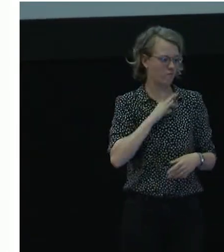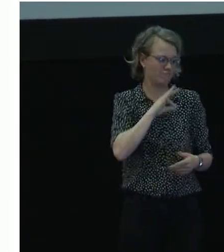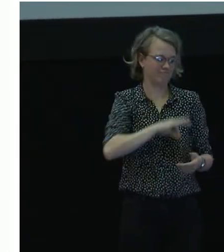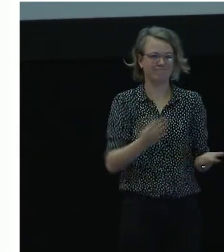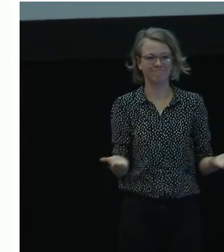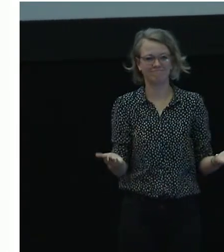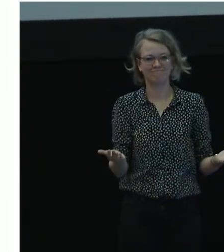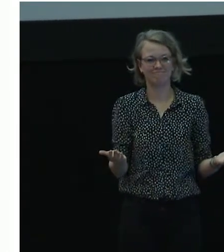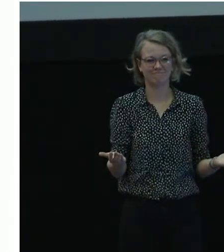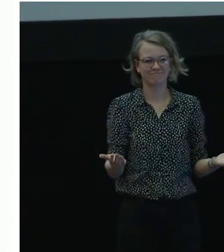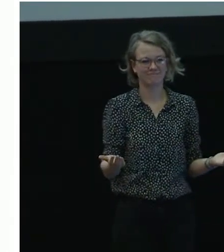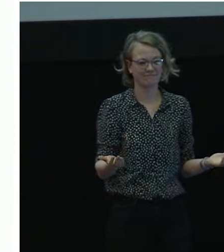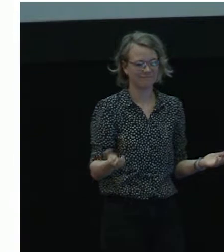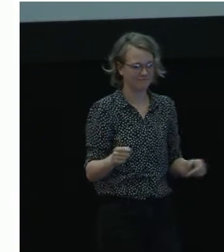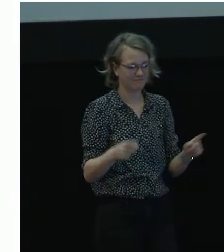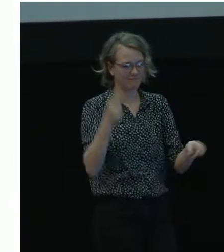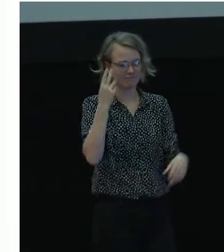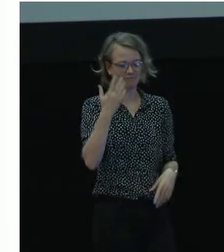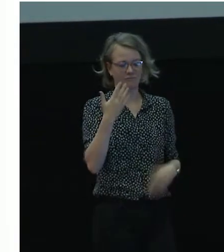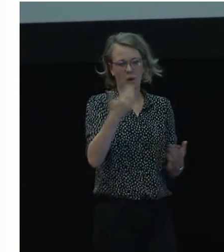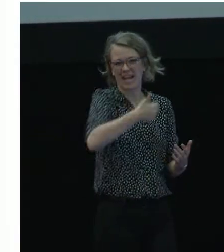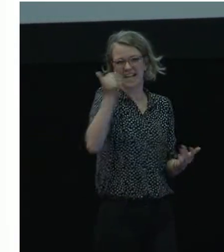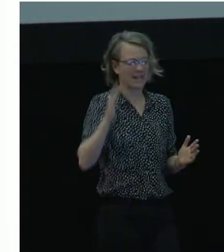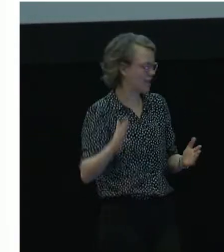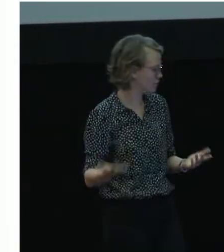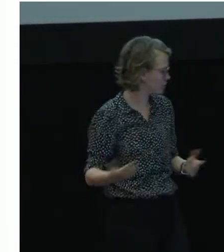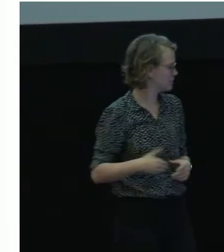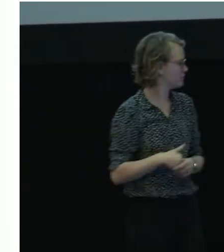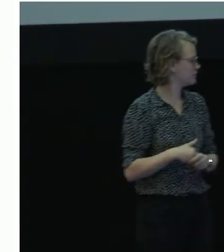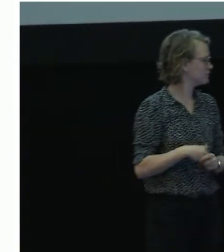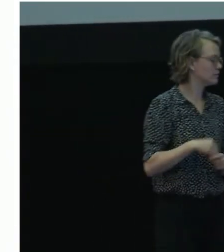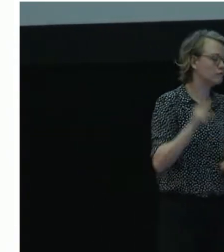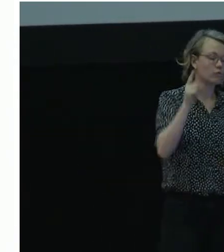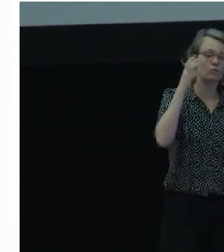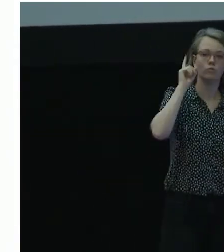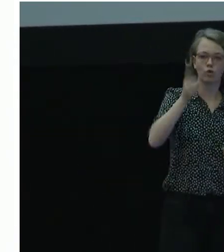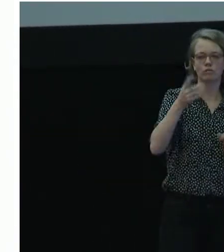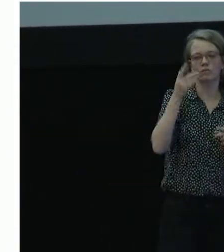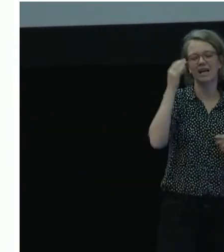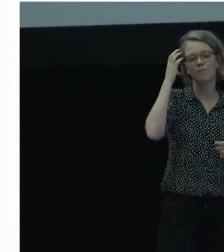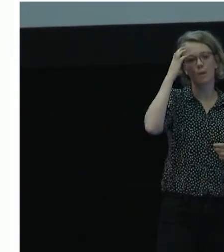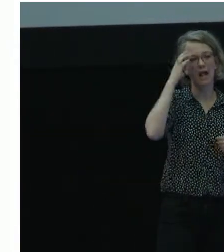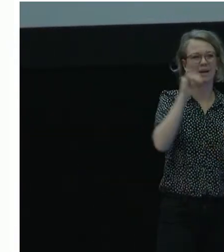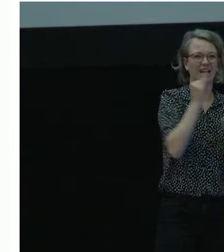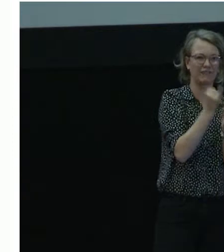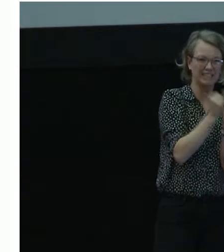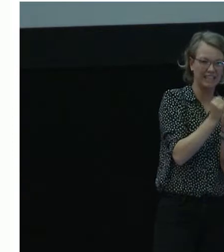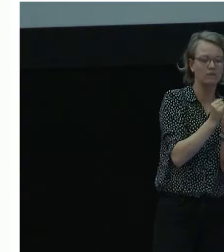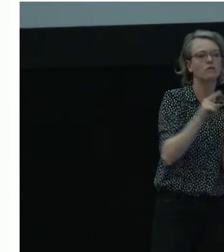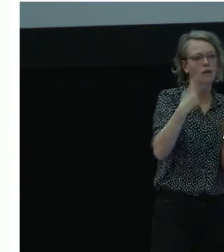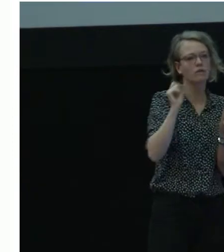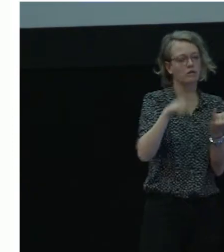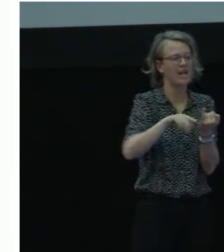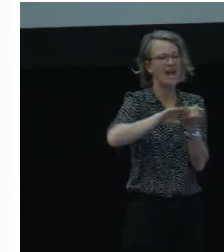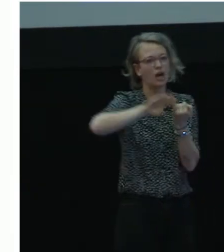to emphasize is that if you design for deaf people, others can benefit from it as well.